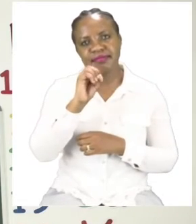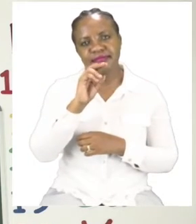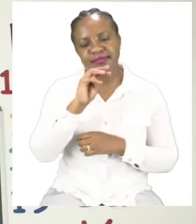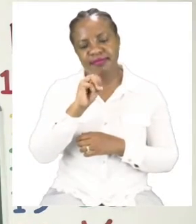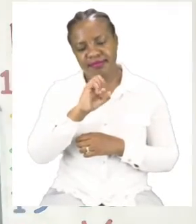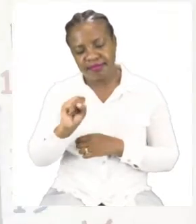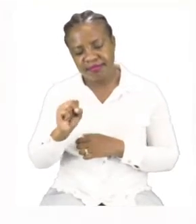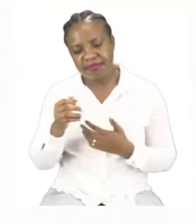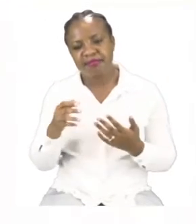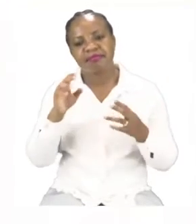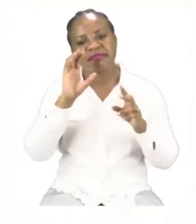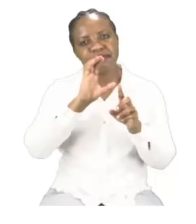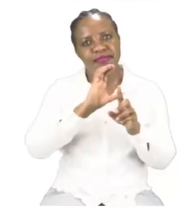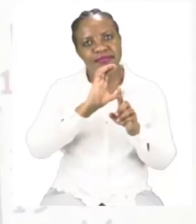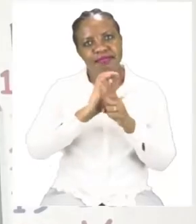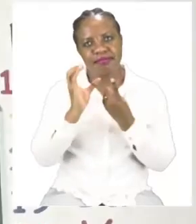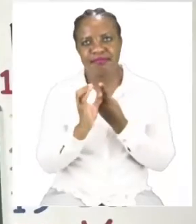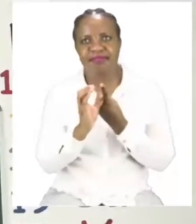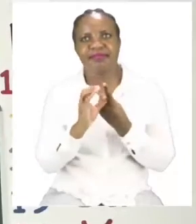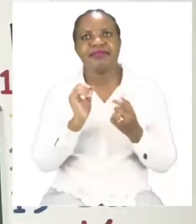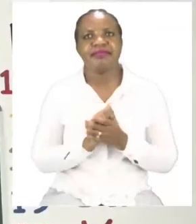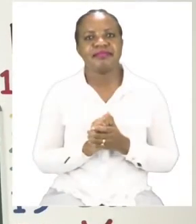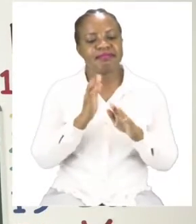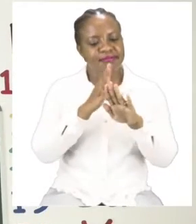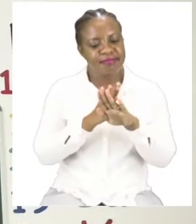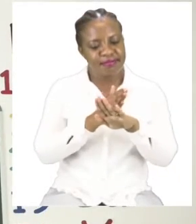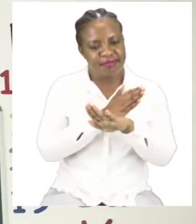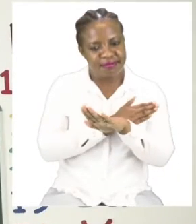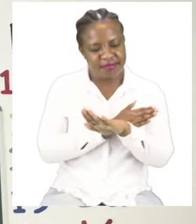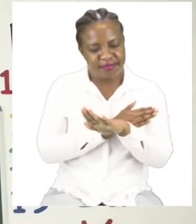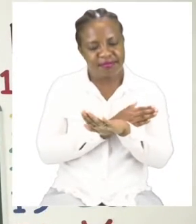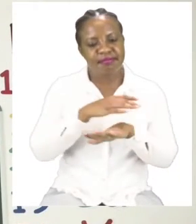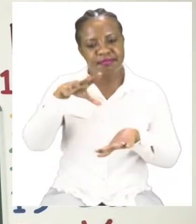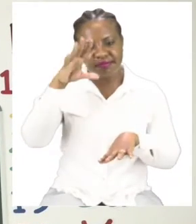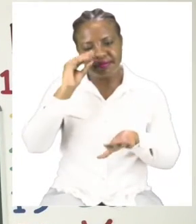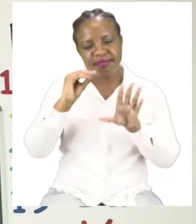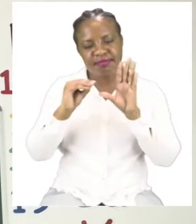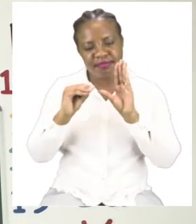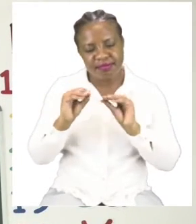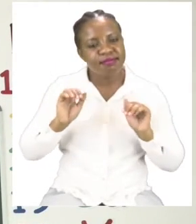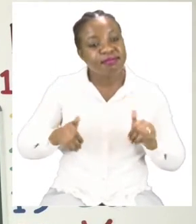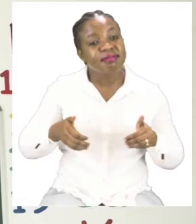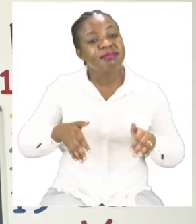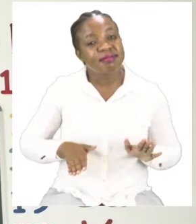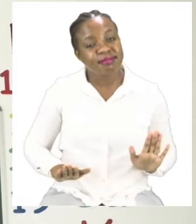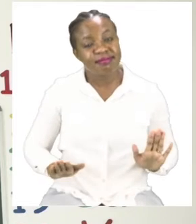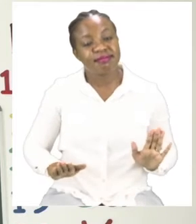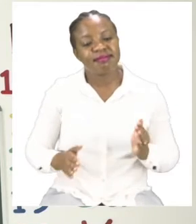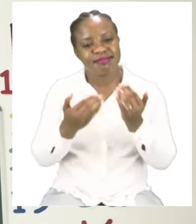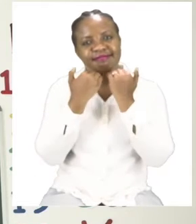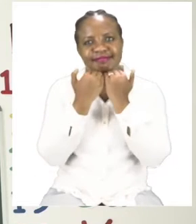and culture. And before we get into any lesson, boys and girls, it is important for us